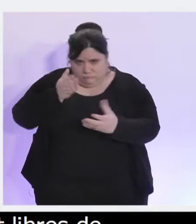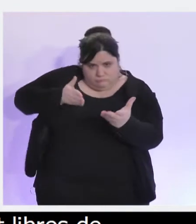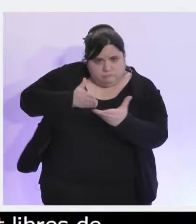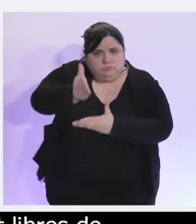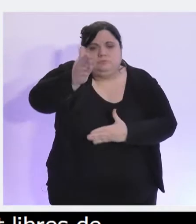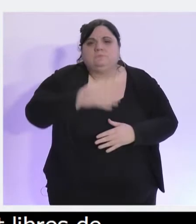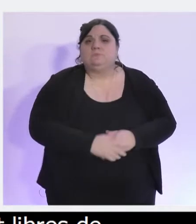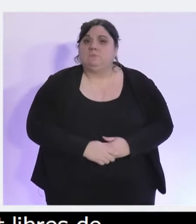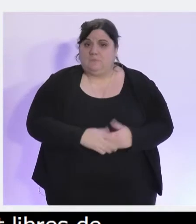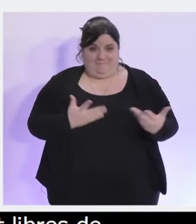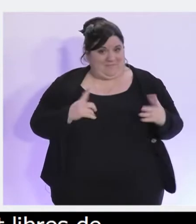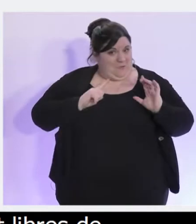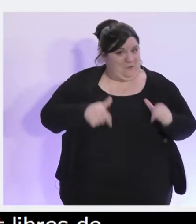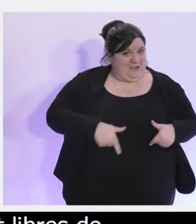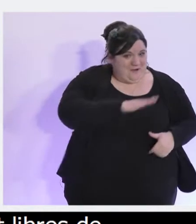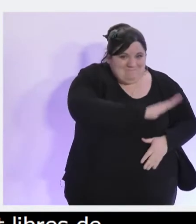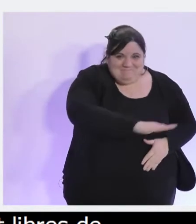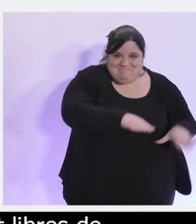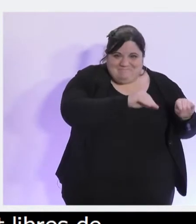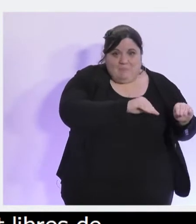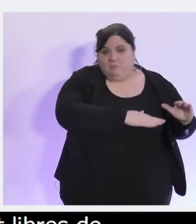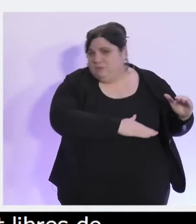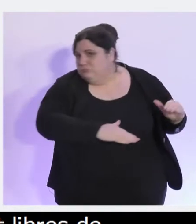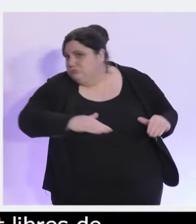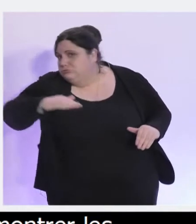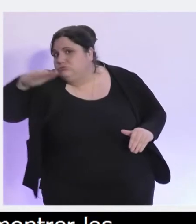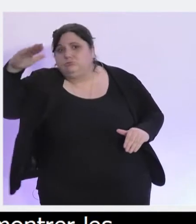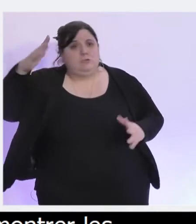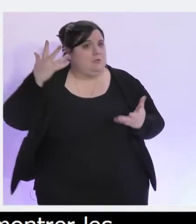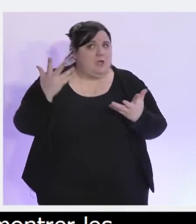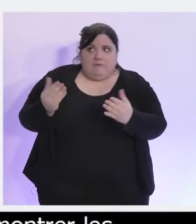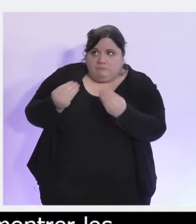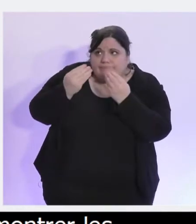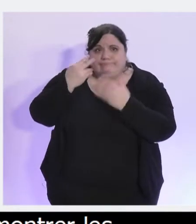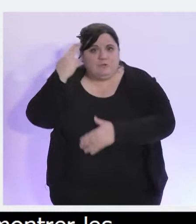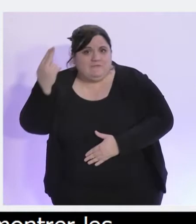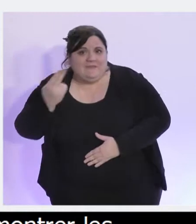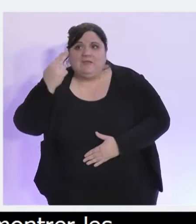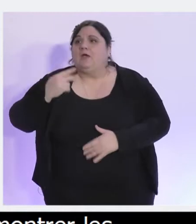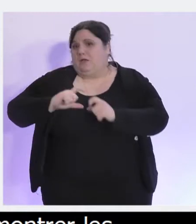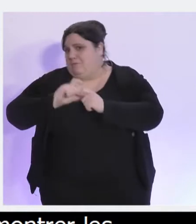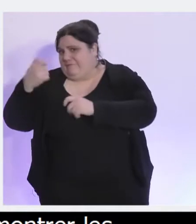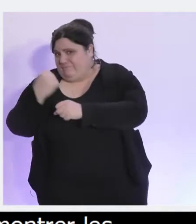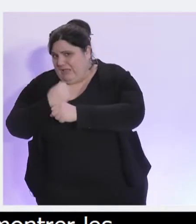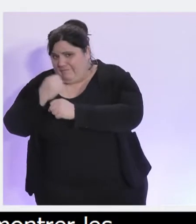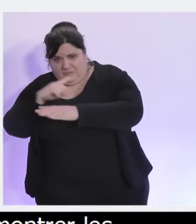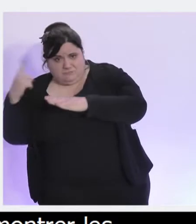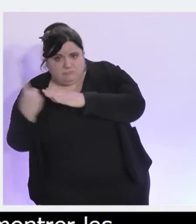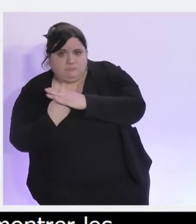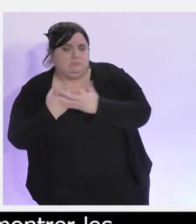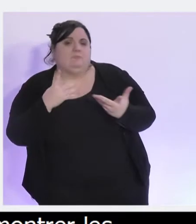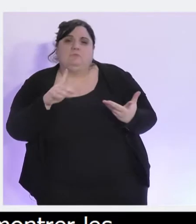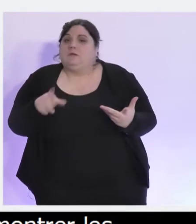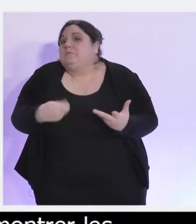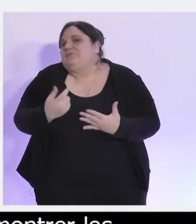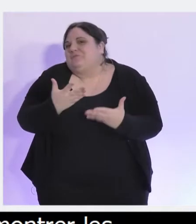build their own pathway in life, and the right to school, higher education, and also training for